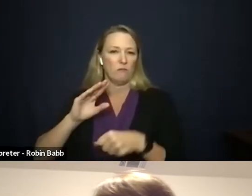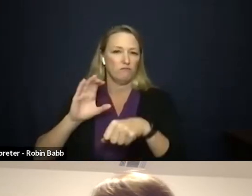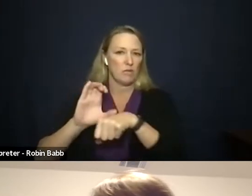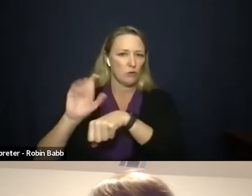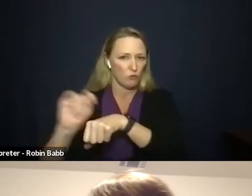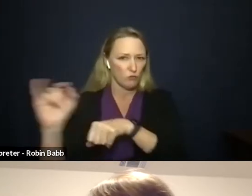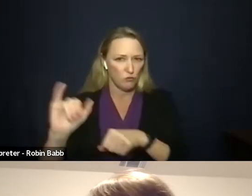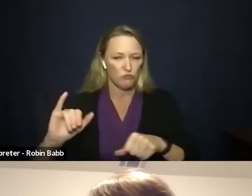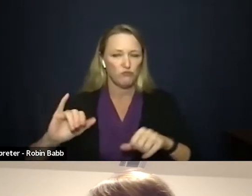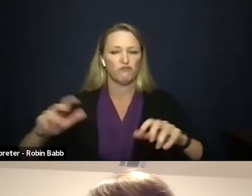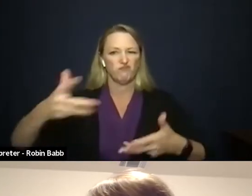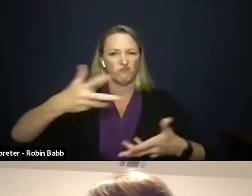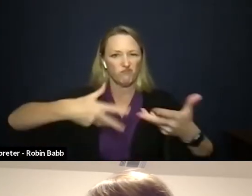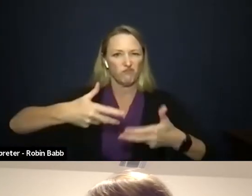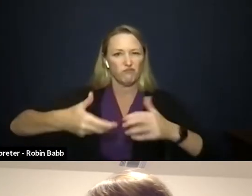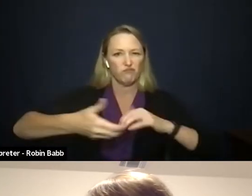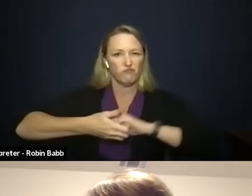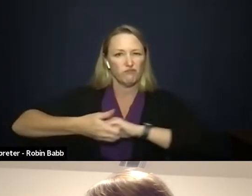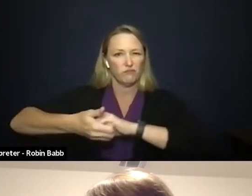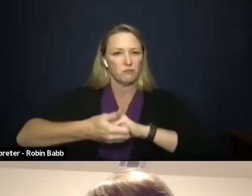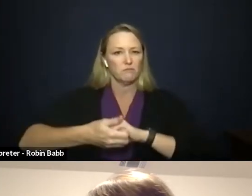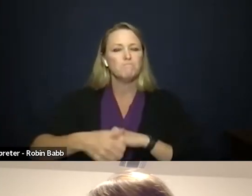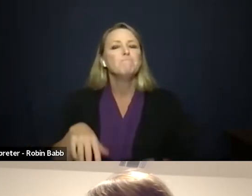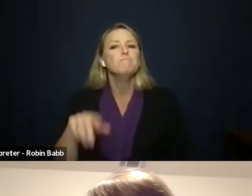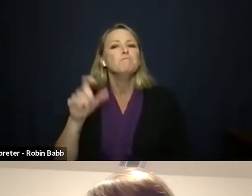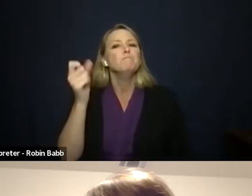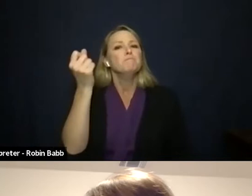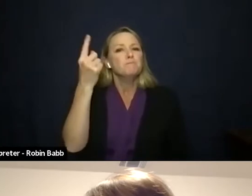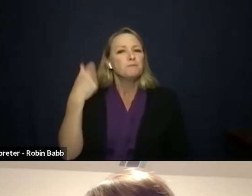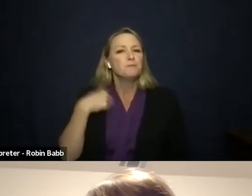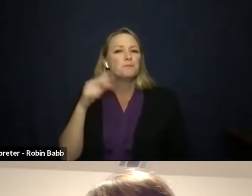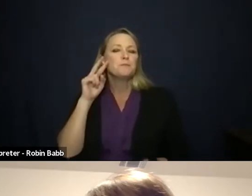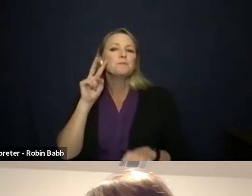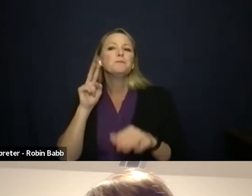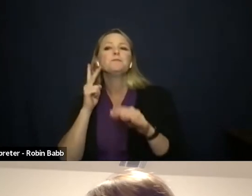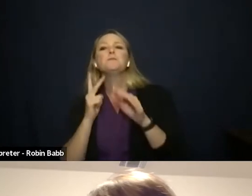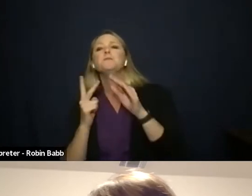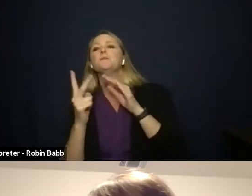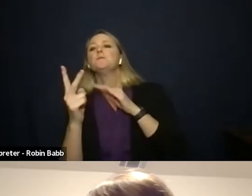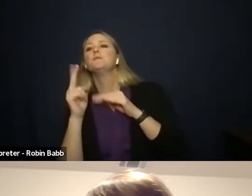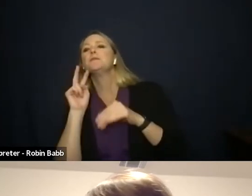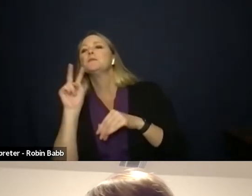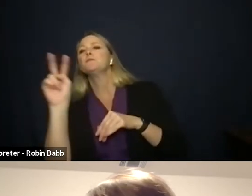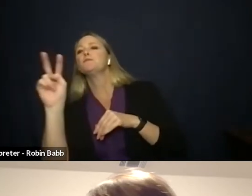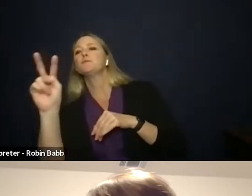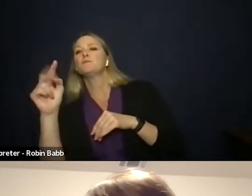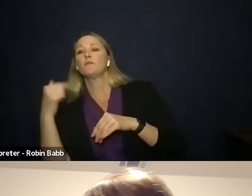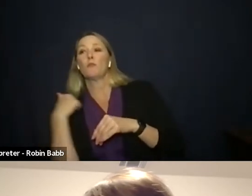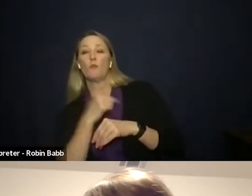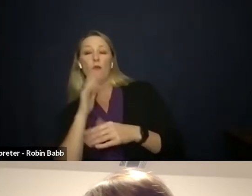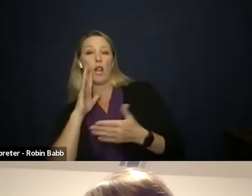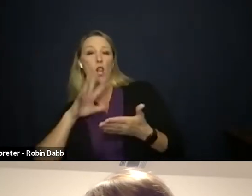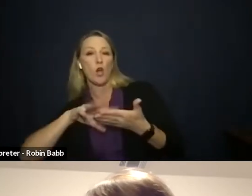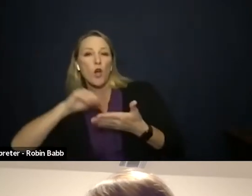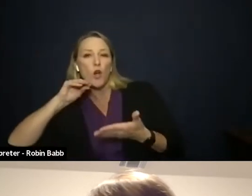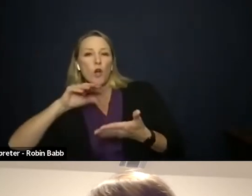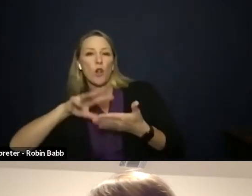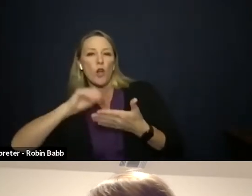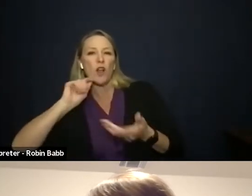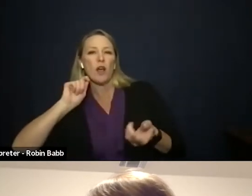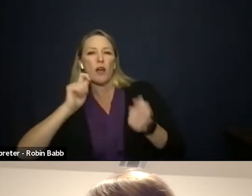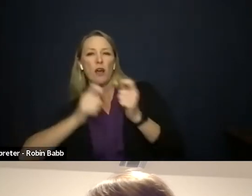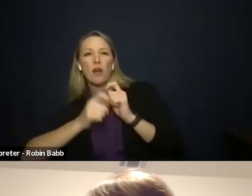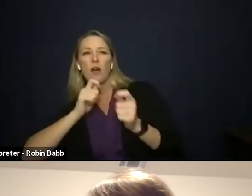just in terms of looking forward we know we continue to learn as we get more data as we see more of what happens